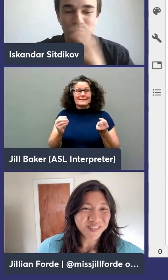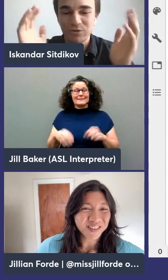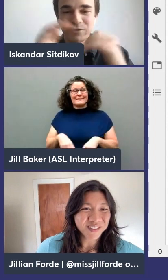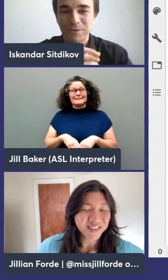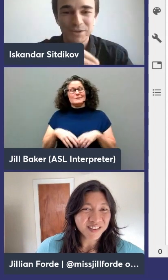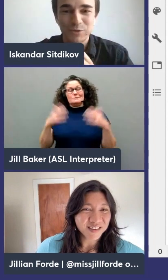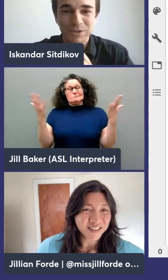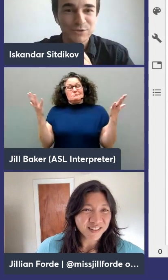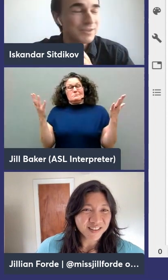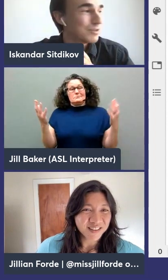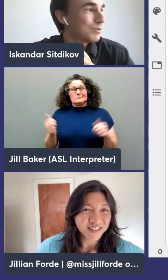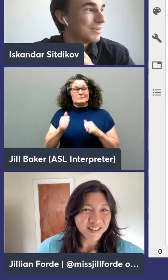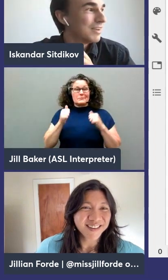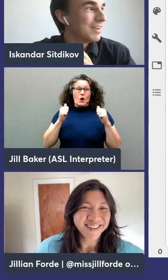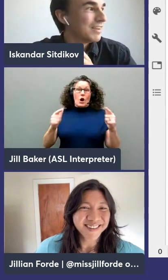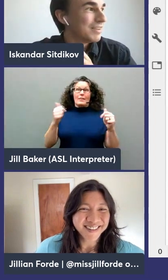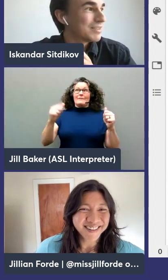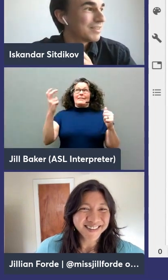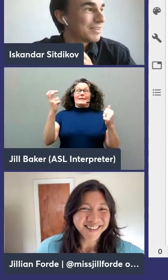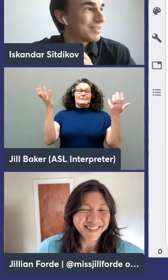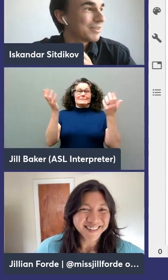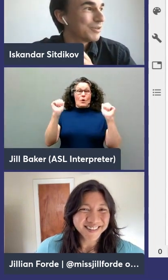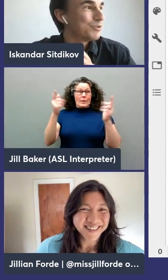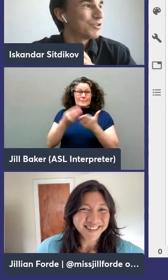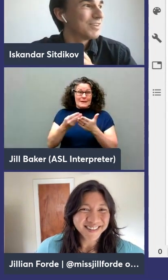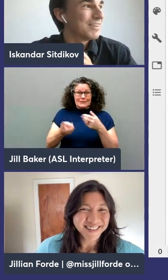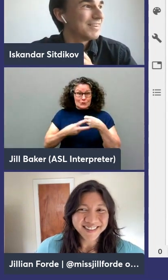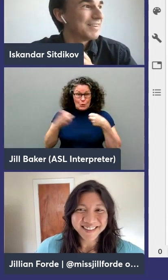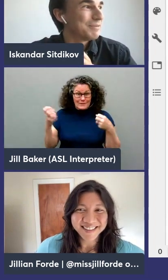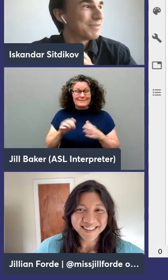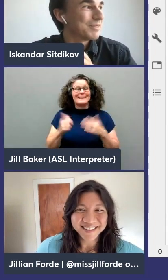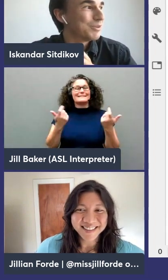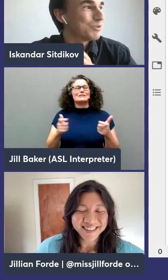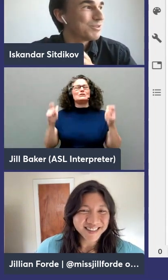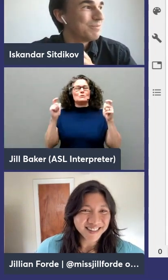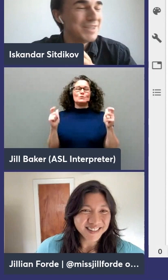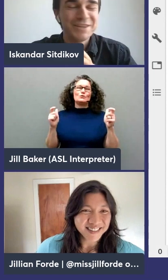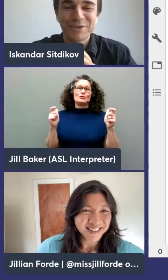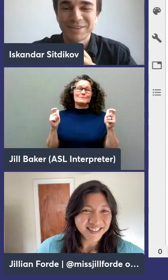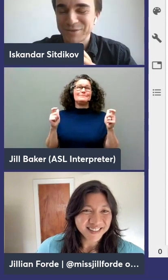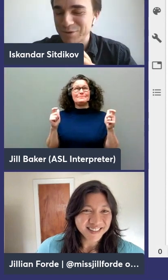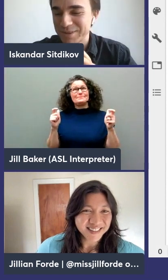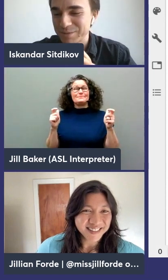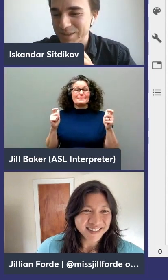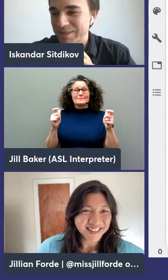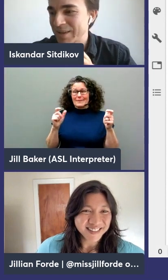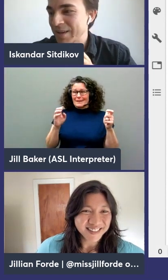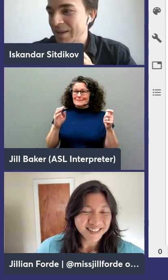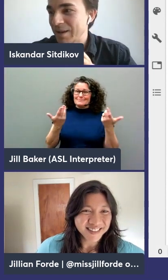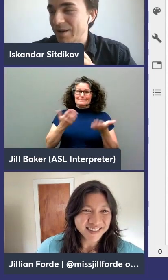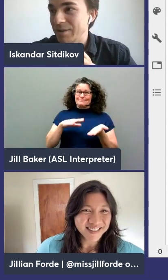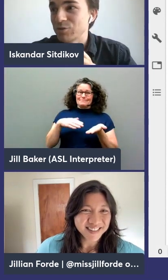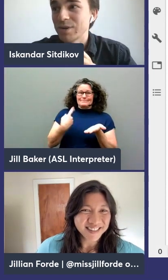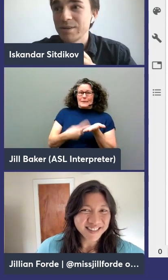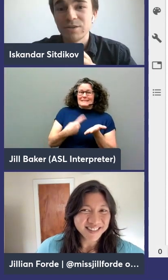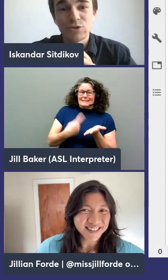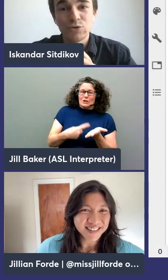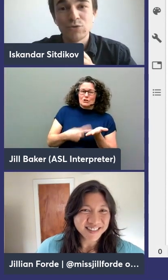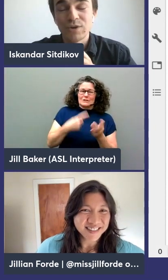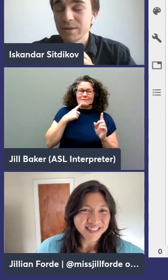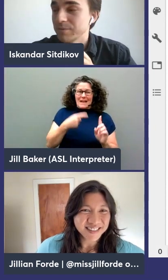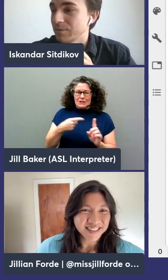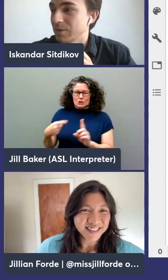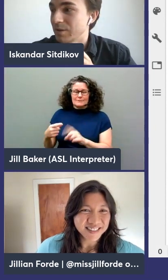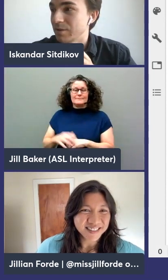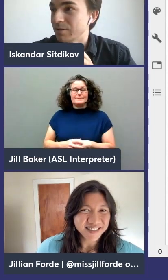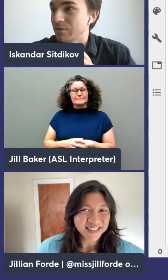money. All of our money will be stolen. So that's a huge media factor for that. But in reality,